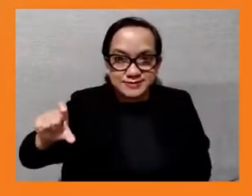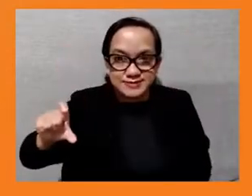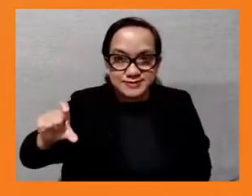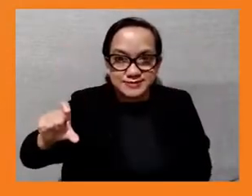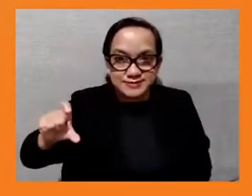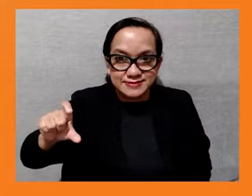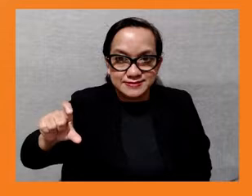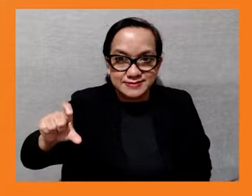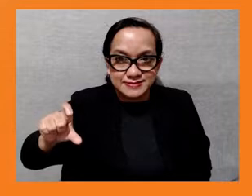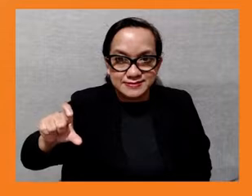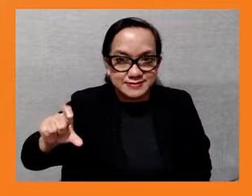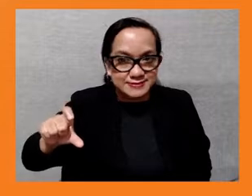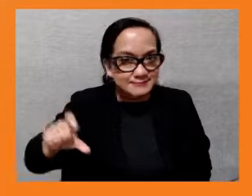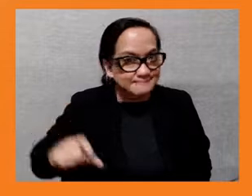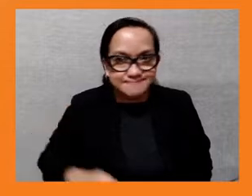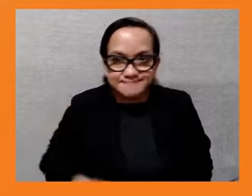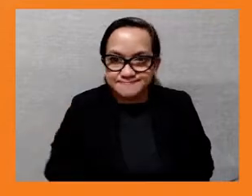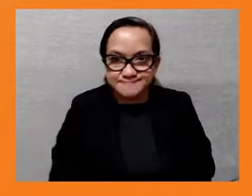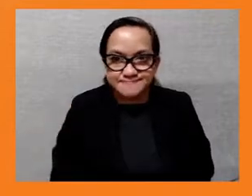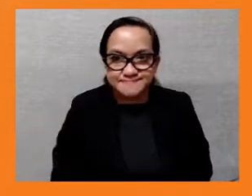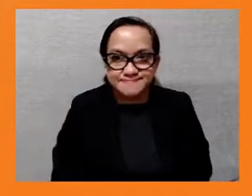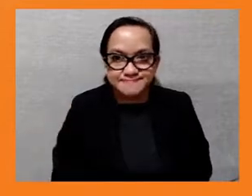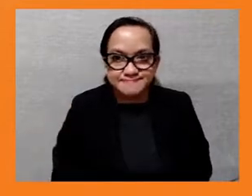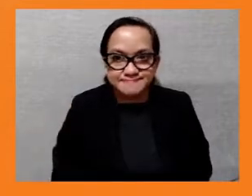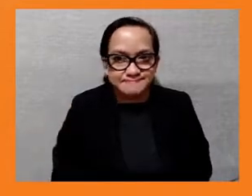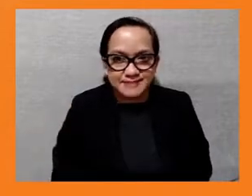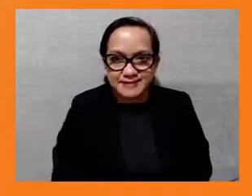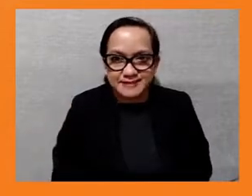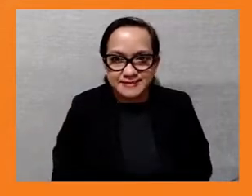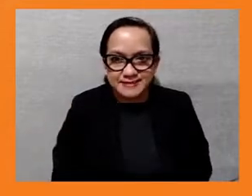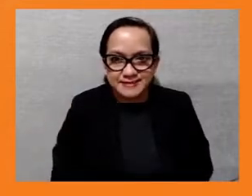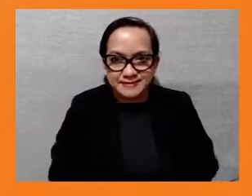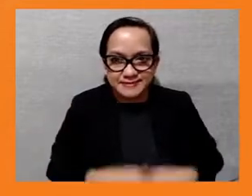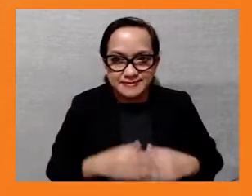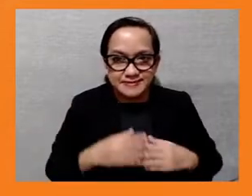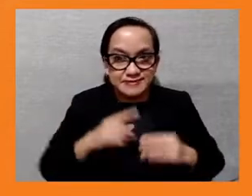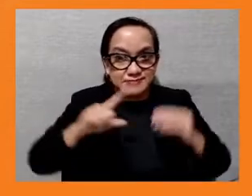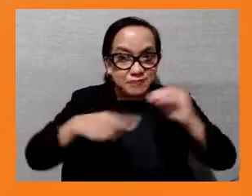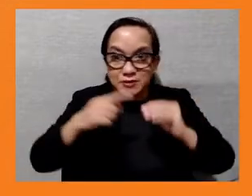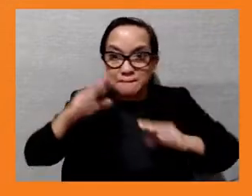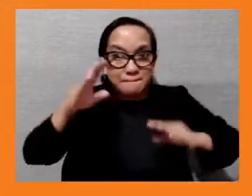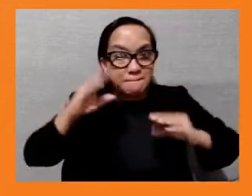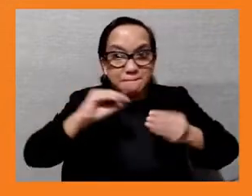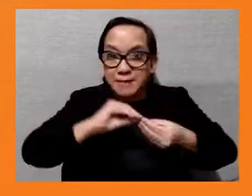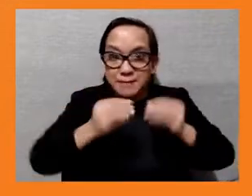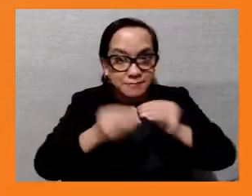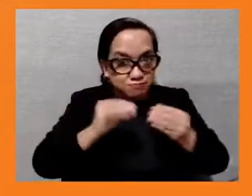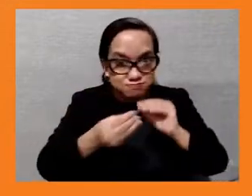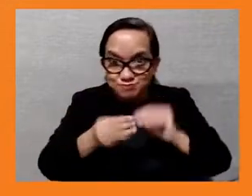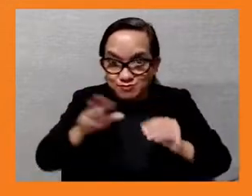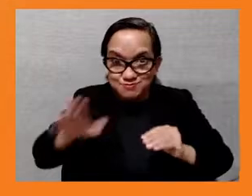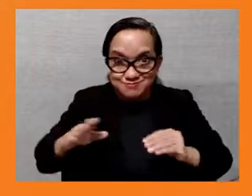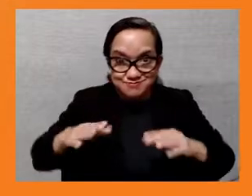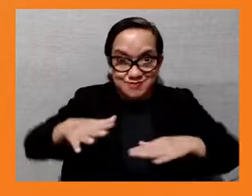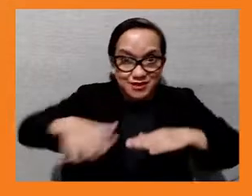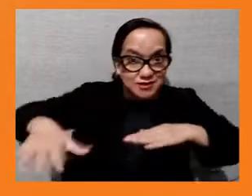What is happening really is the SPS and the bank's SDG declaration, they are very